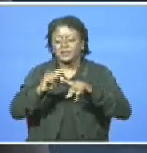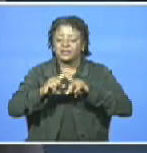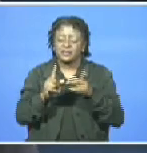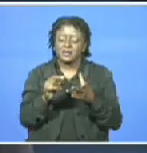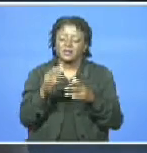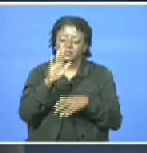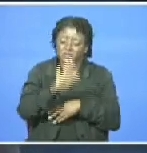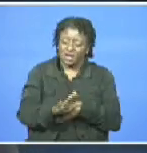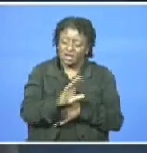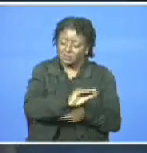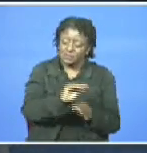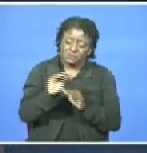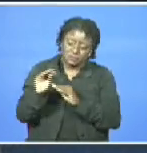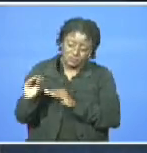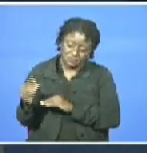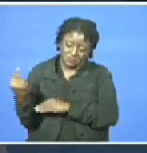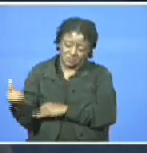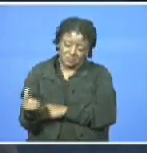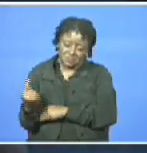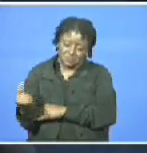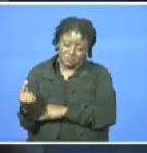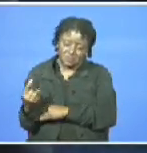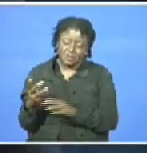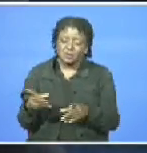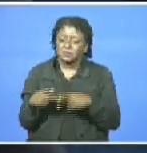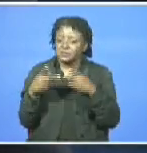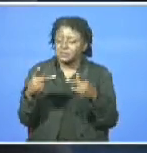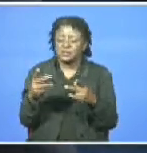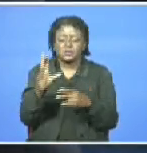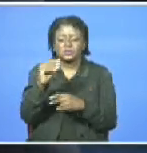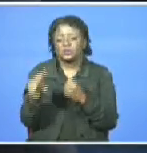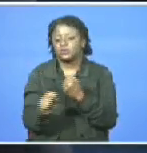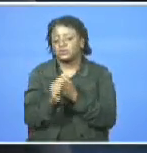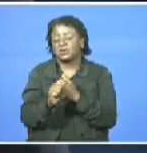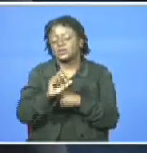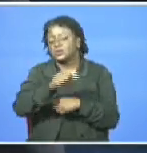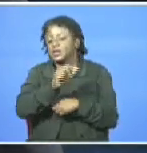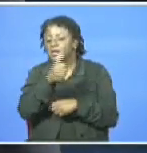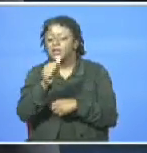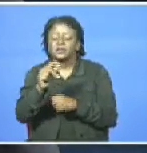quarantined and has posed no threat to any additional person.